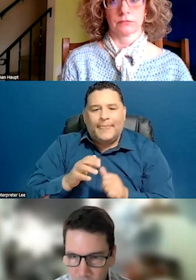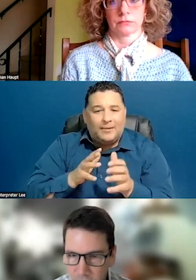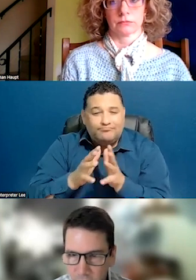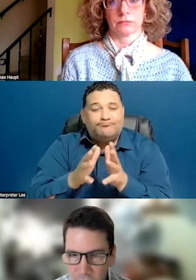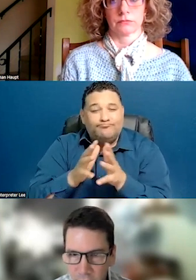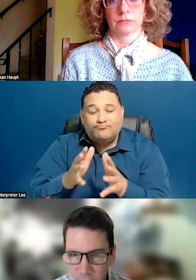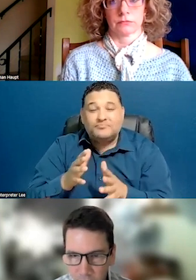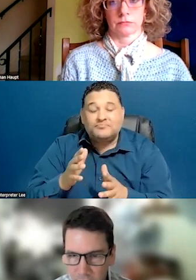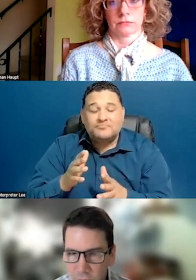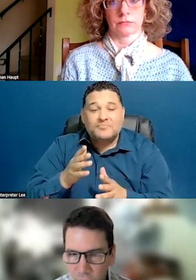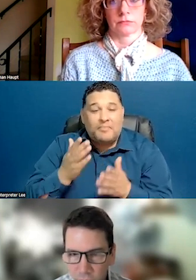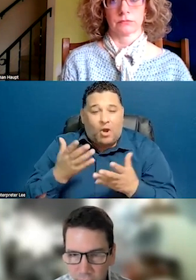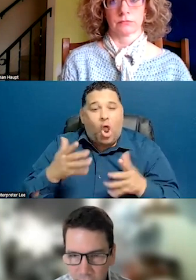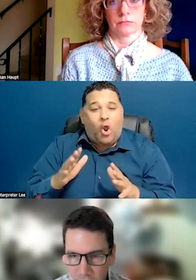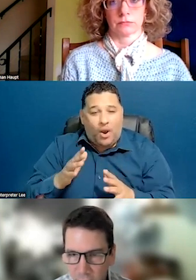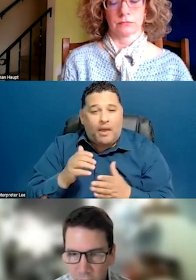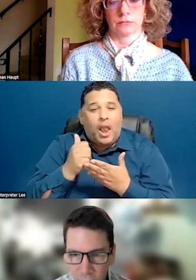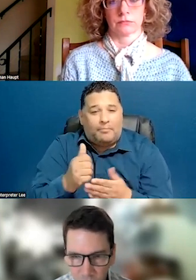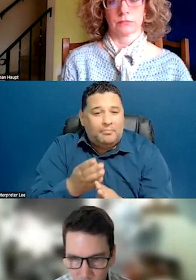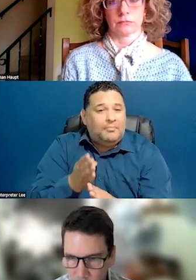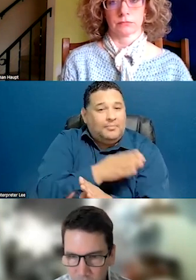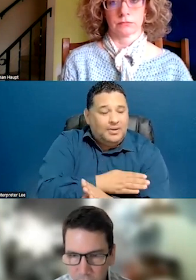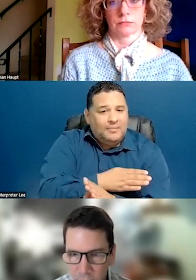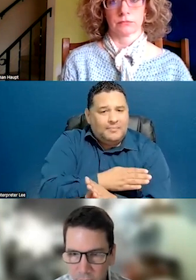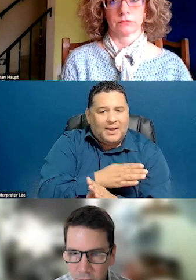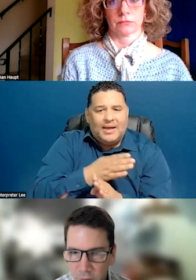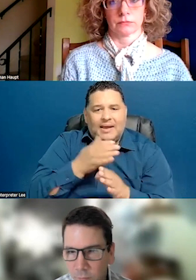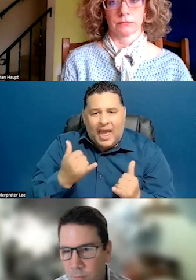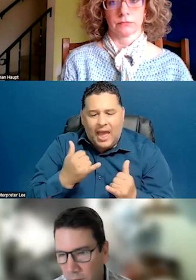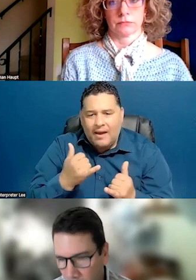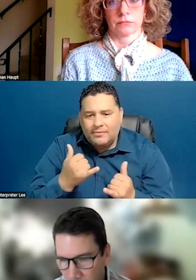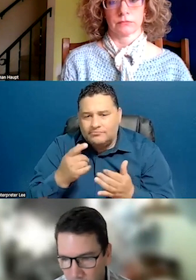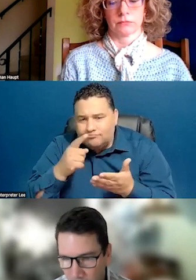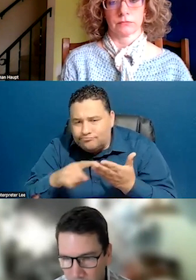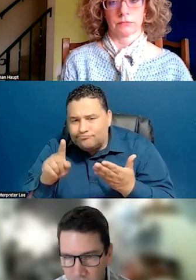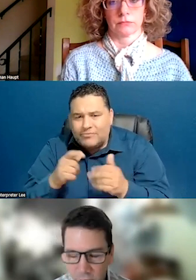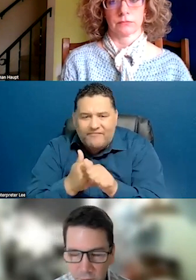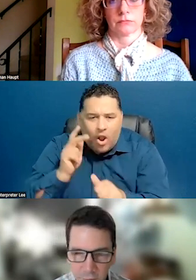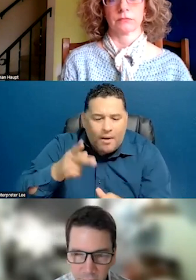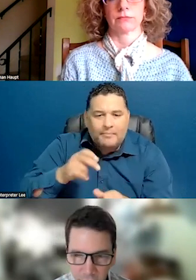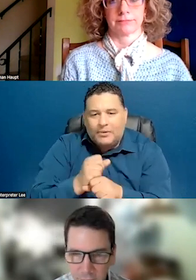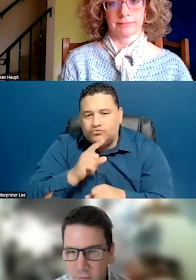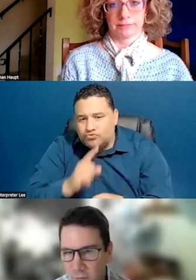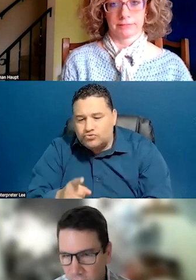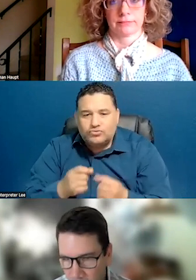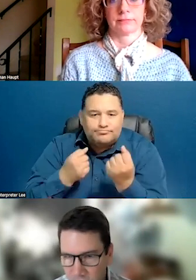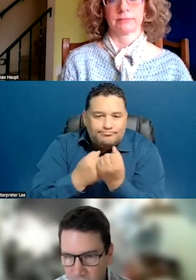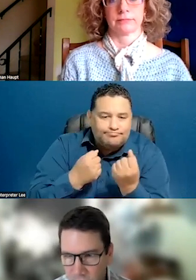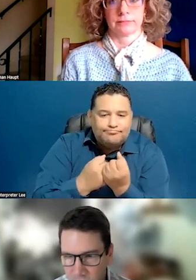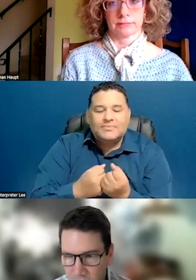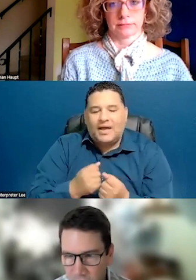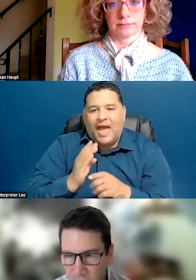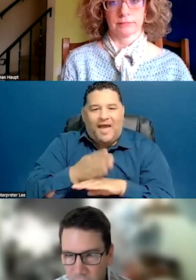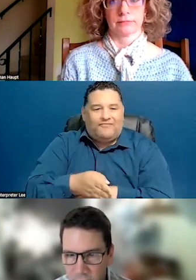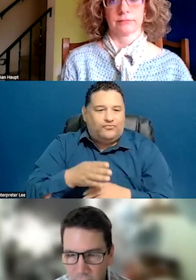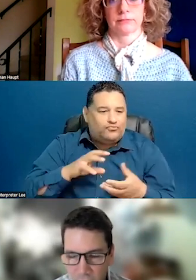to earlier and making sure that they're supported beyond the crisis so that they get to those other levels